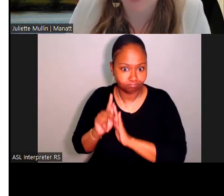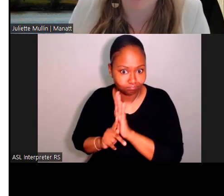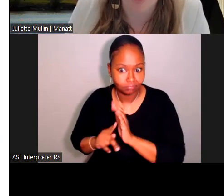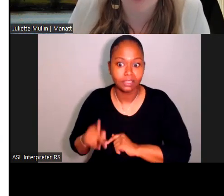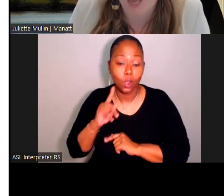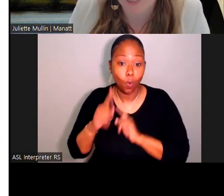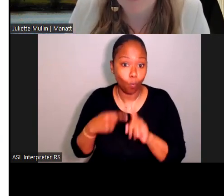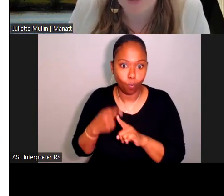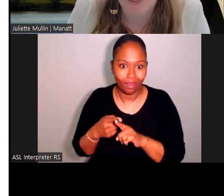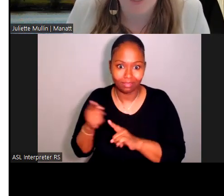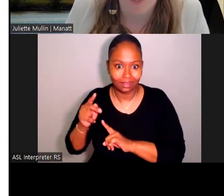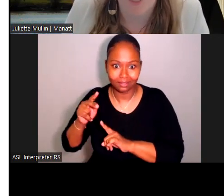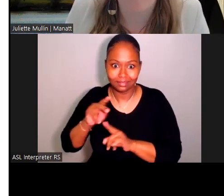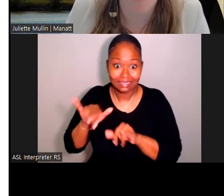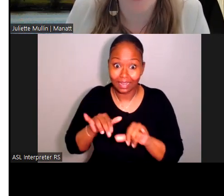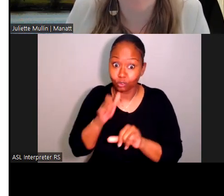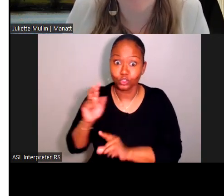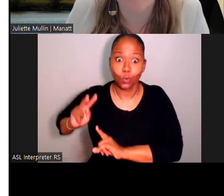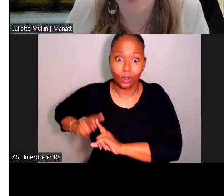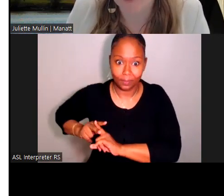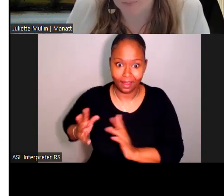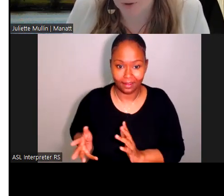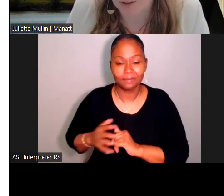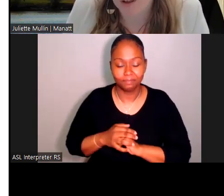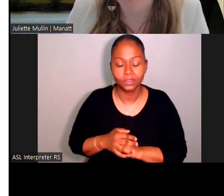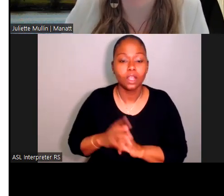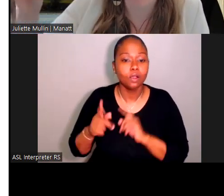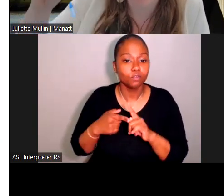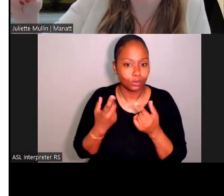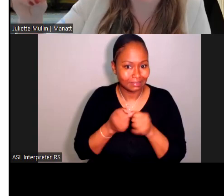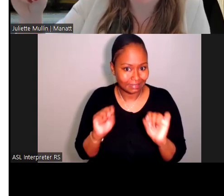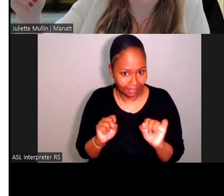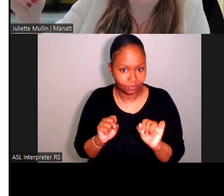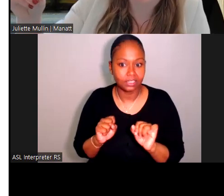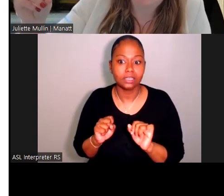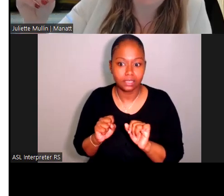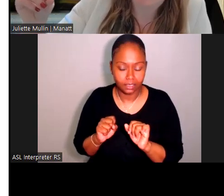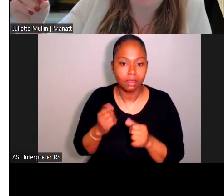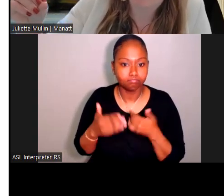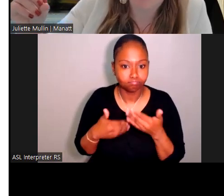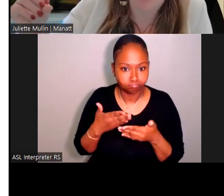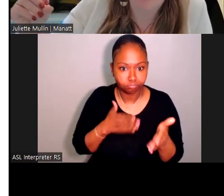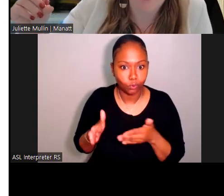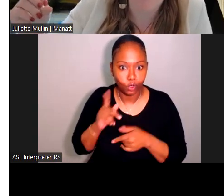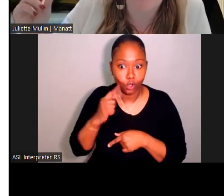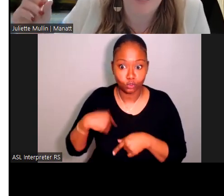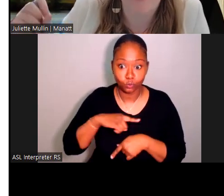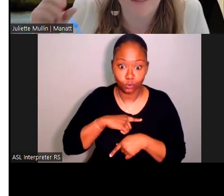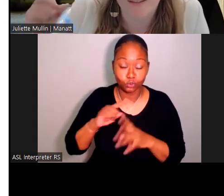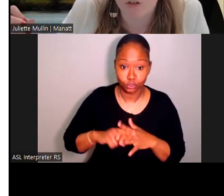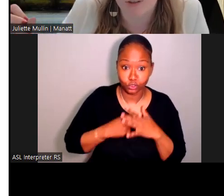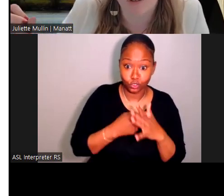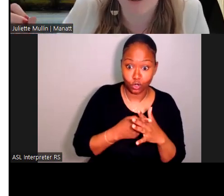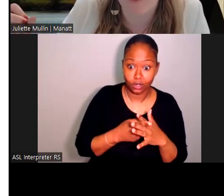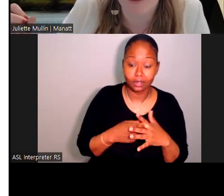not be able to apply. When it comes to safety protocols, we'll start from a baseline recommendation to workshop that says,